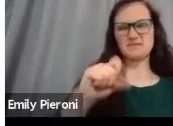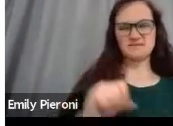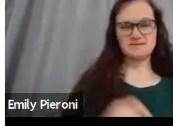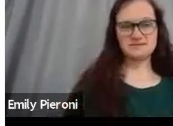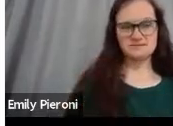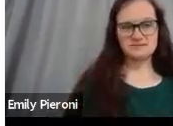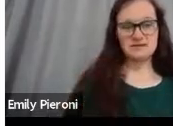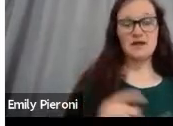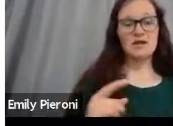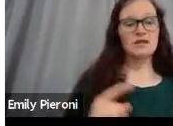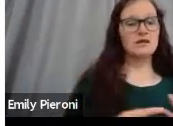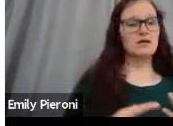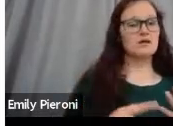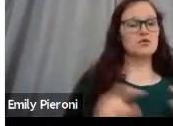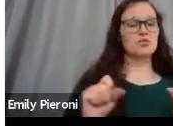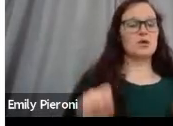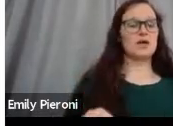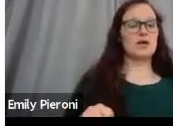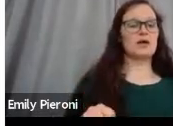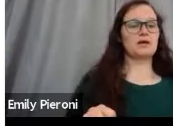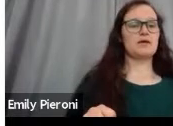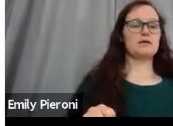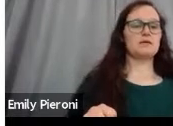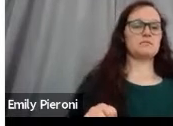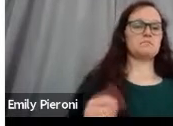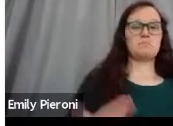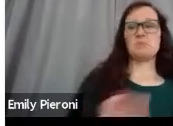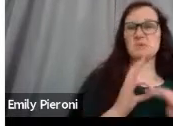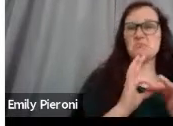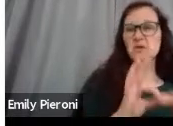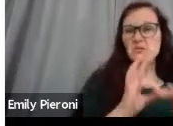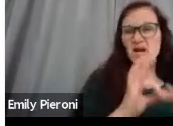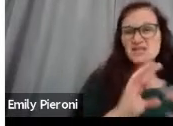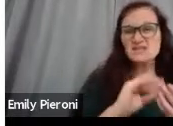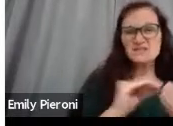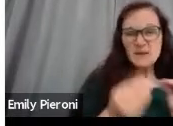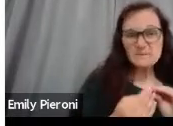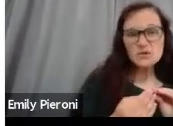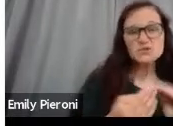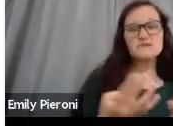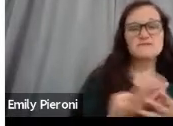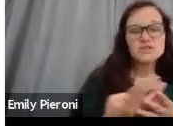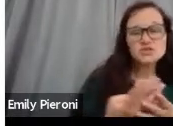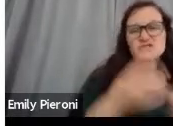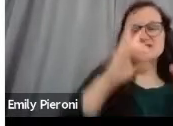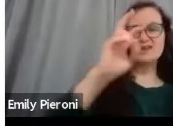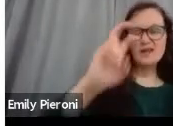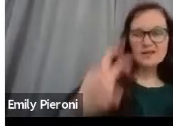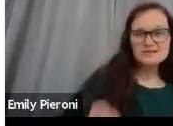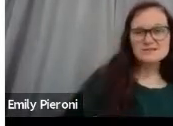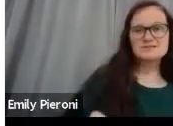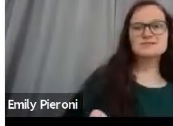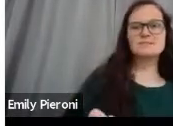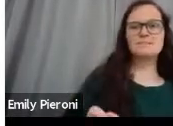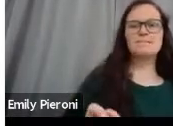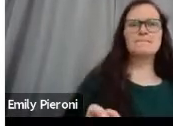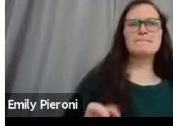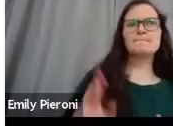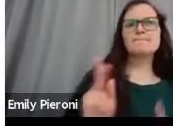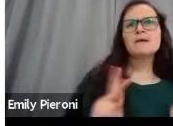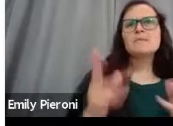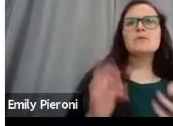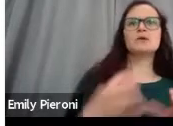can move forward to interactive data presentations, filters, and analyses. These are the kinds of things that people want to dig a little bit